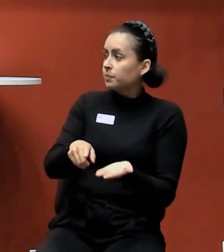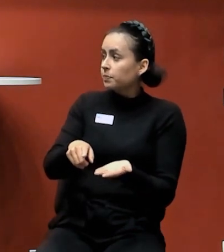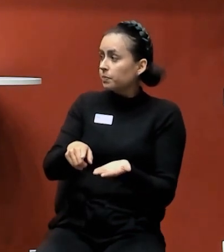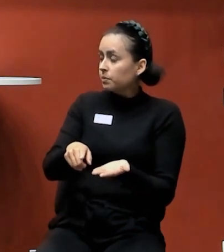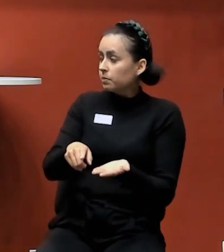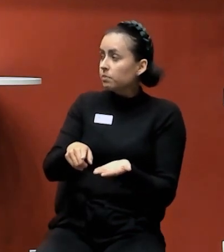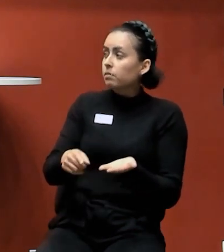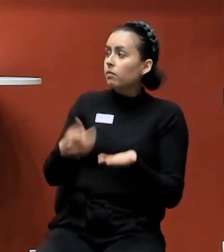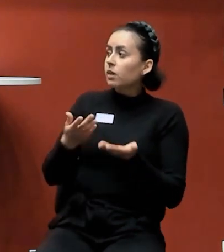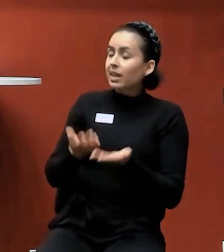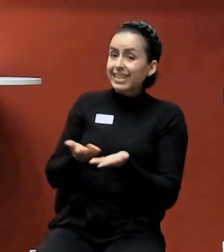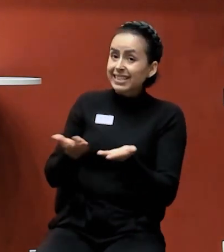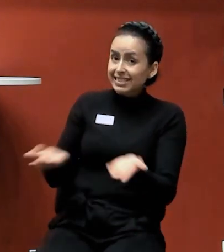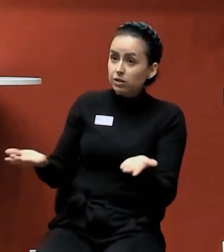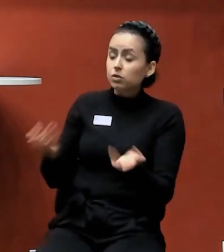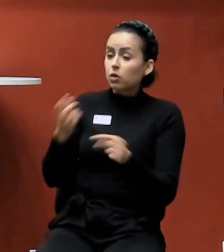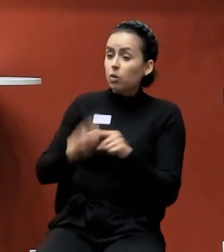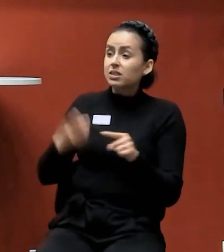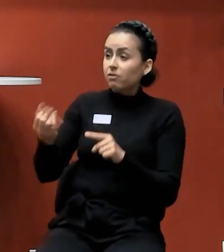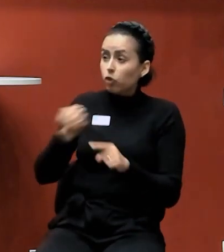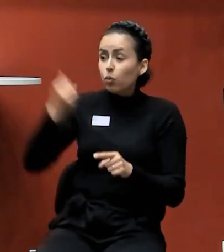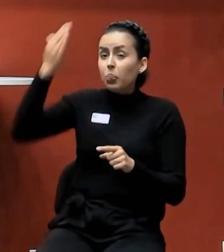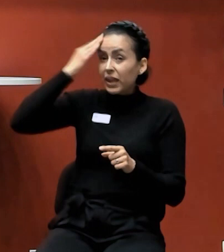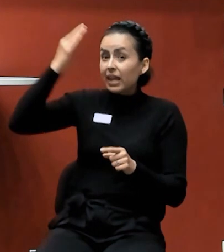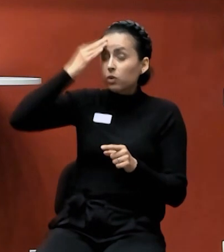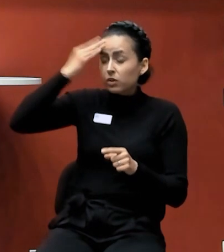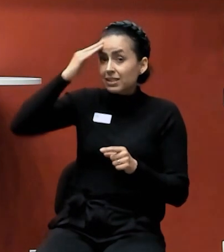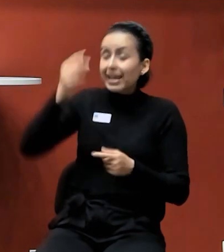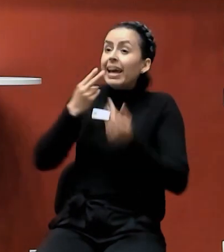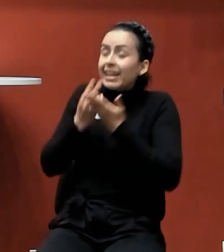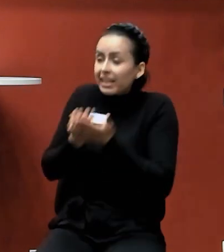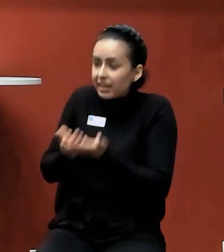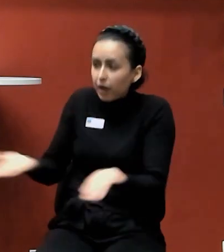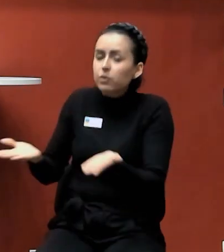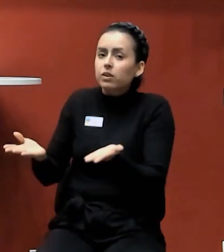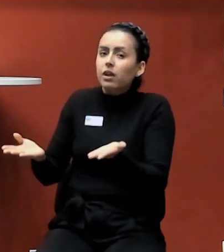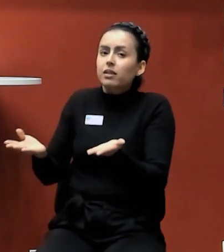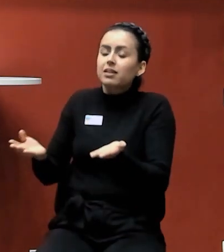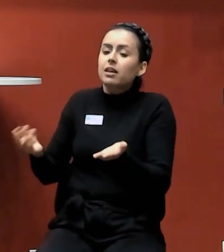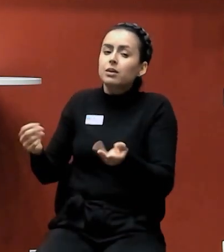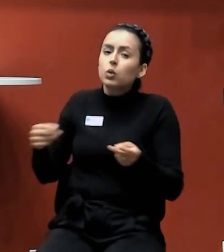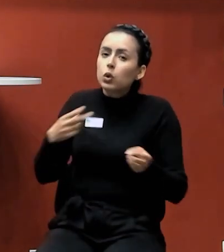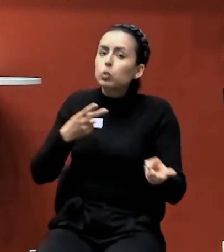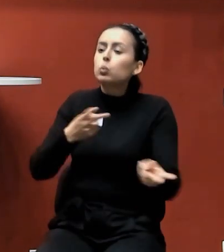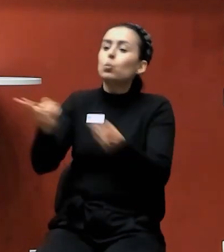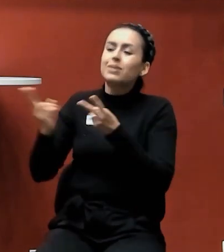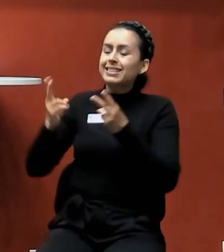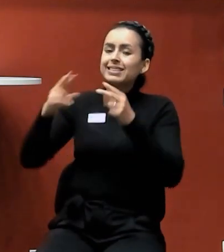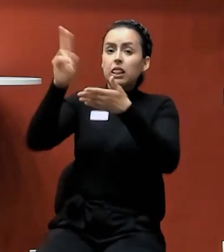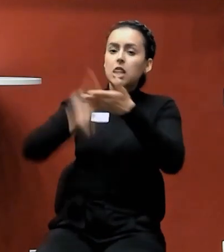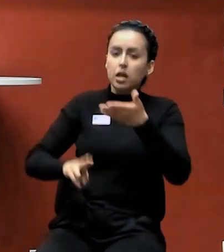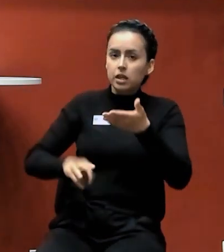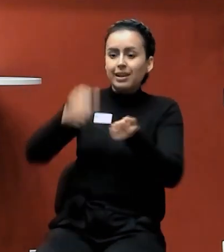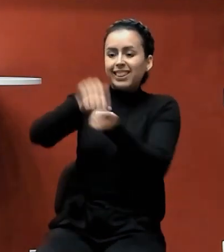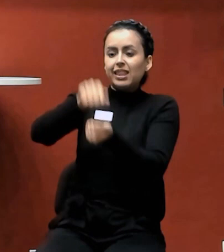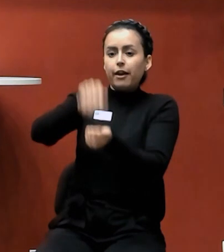more consciously demonstrated that this is an accessible piece of public art. It could